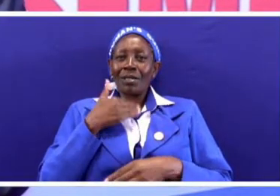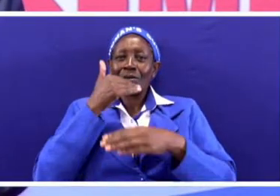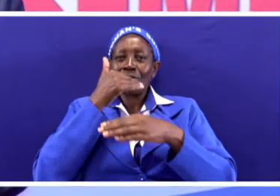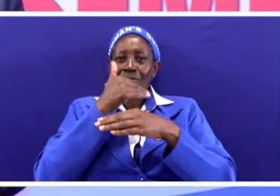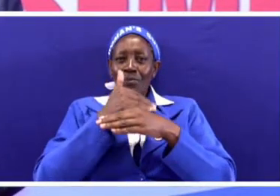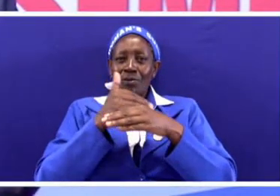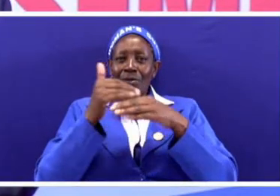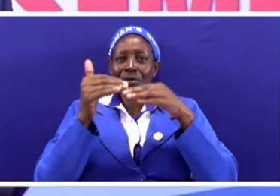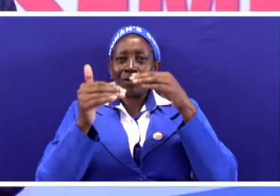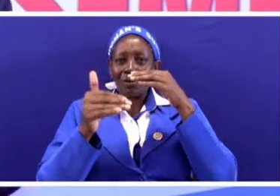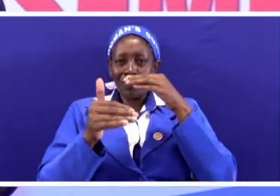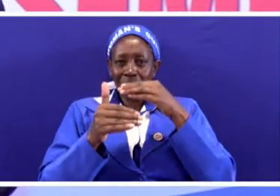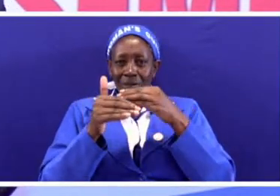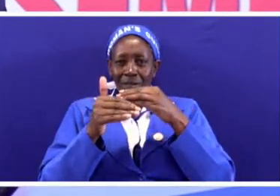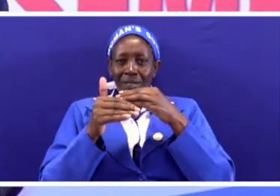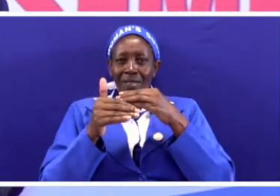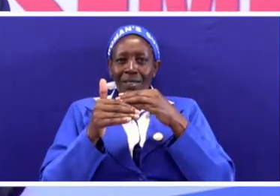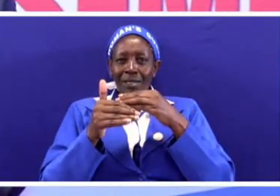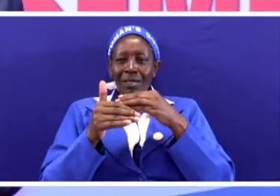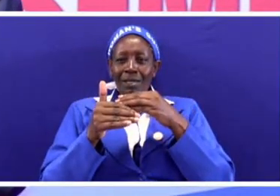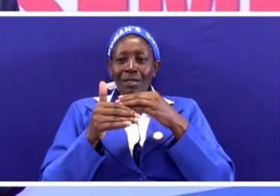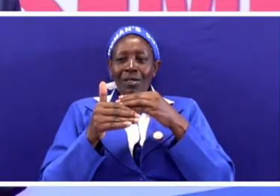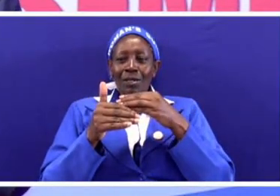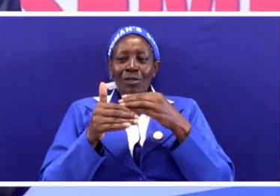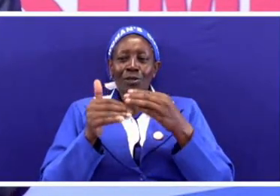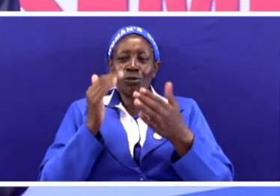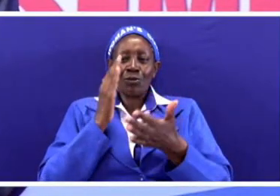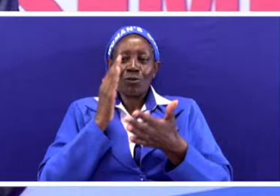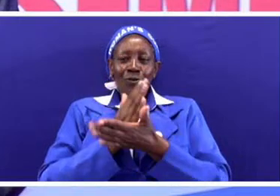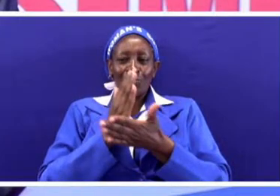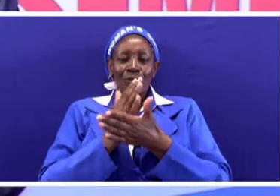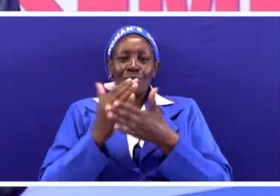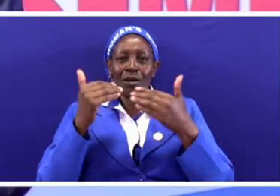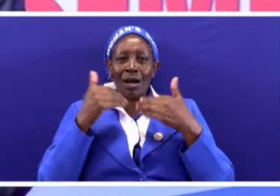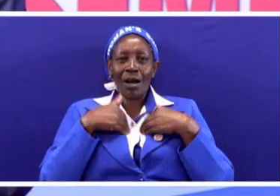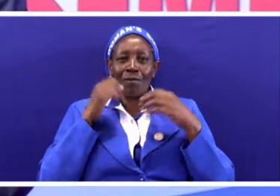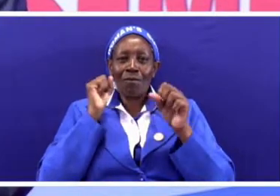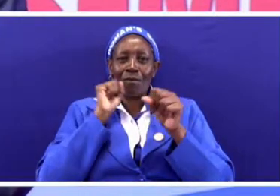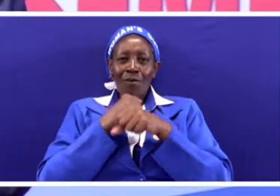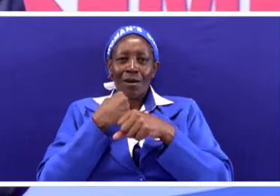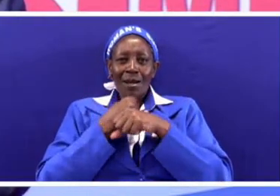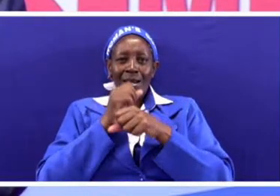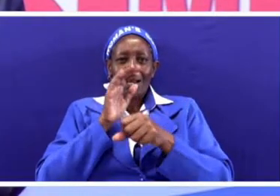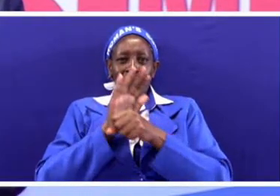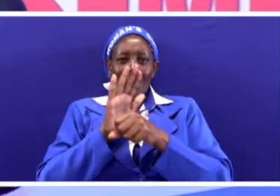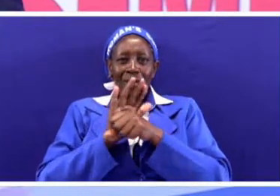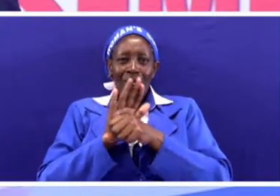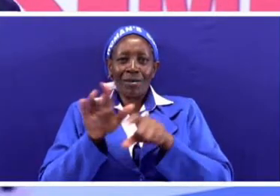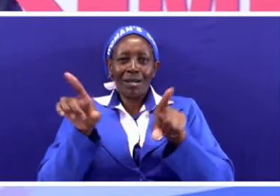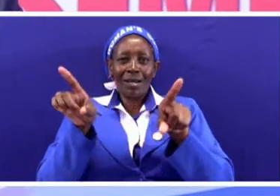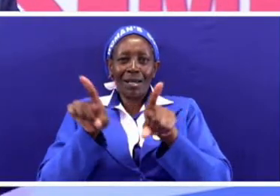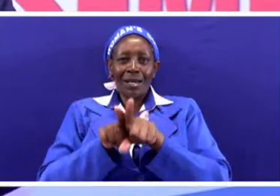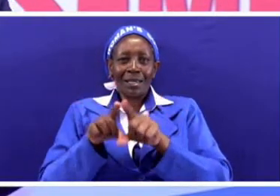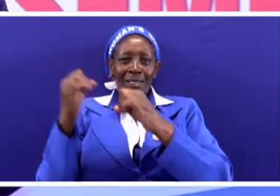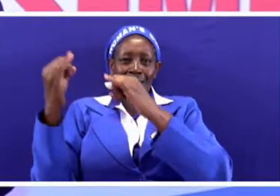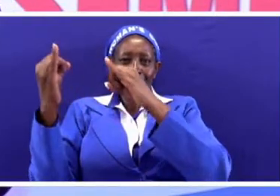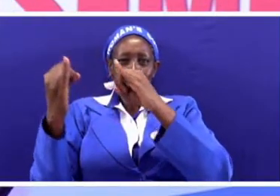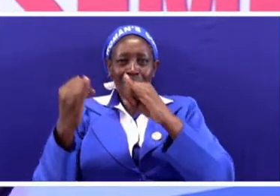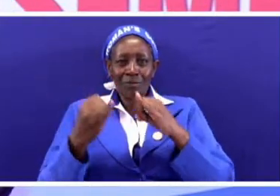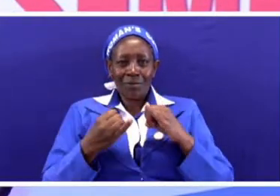one has impacted me to today. And therefore, as I invite the moderator, when you go back